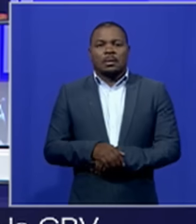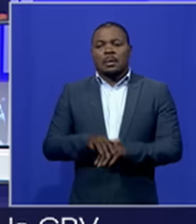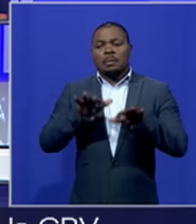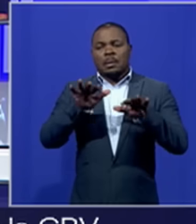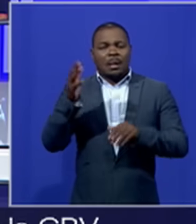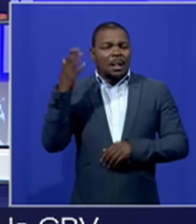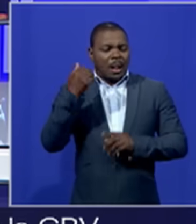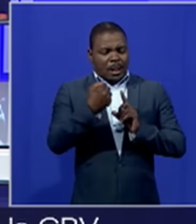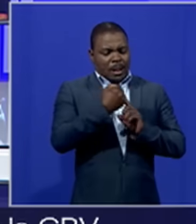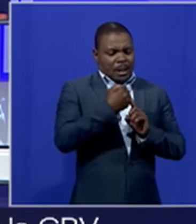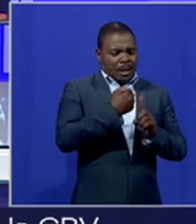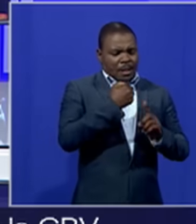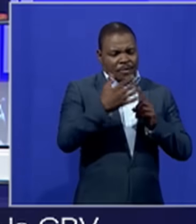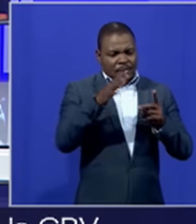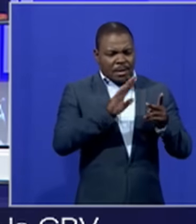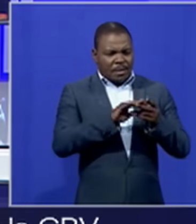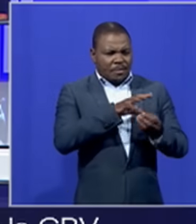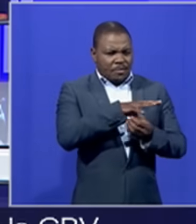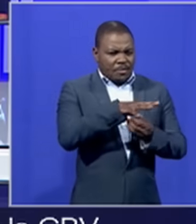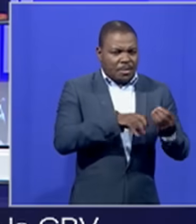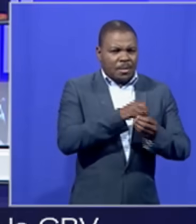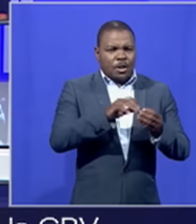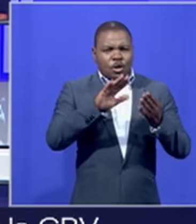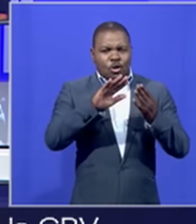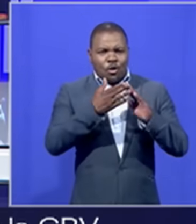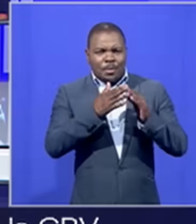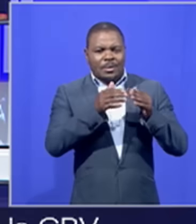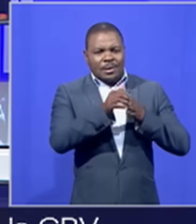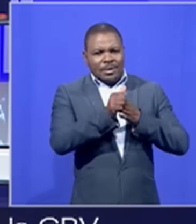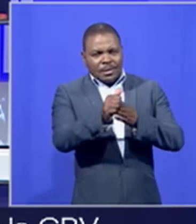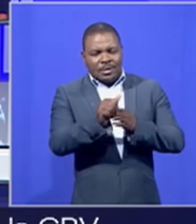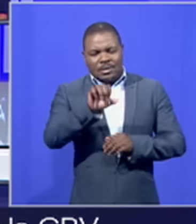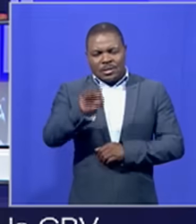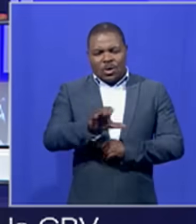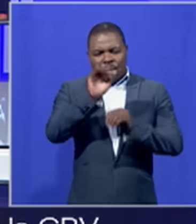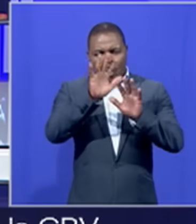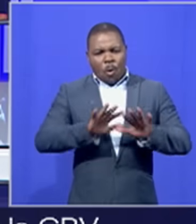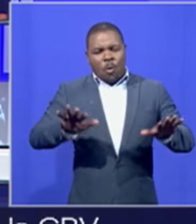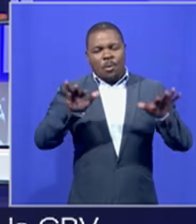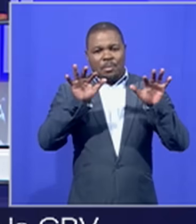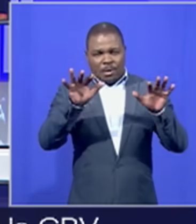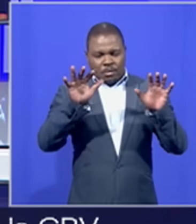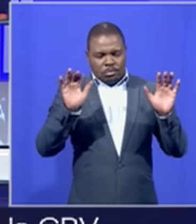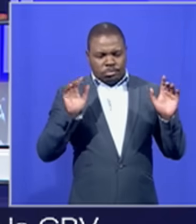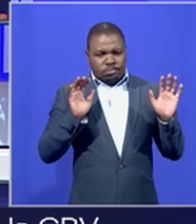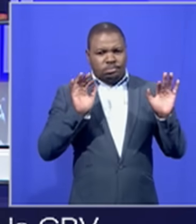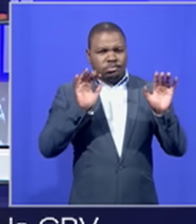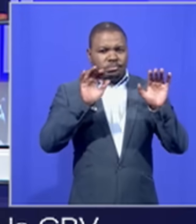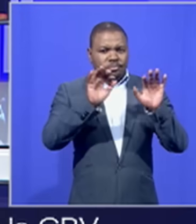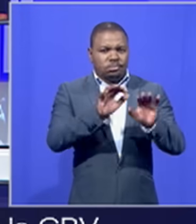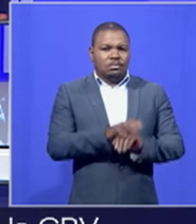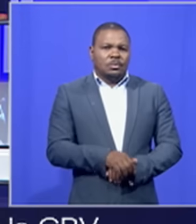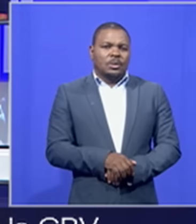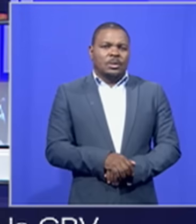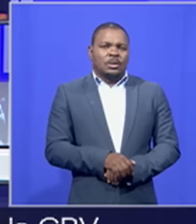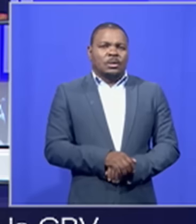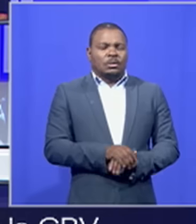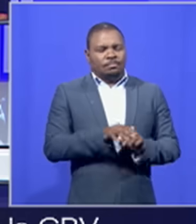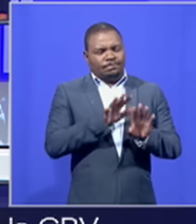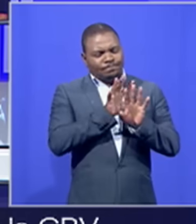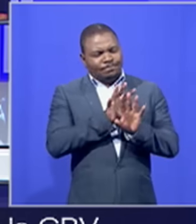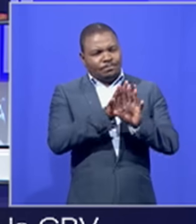ba kgaratlhe malapa le baeteledipele ba baagi ga mmogo le maAfrika Borwa ka kakaretso ba tlhotse ba le ntswe